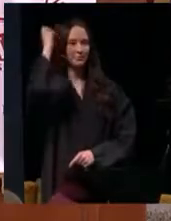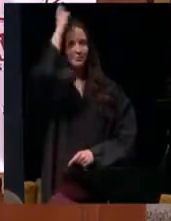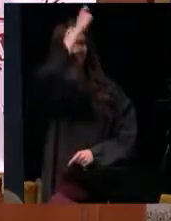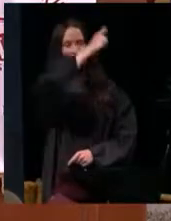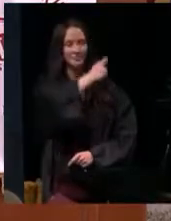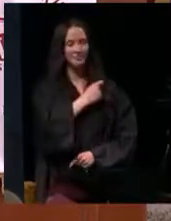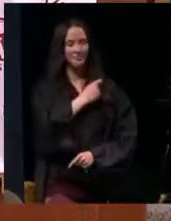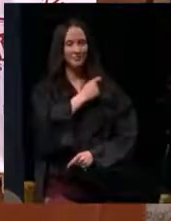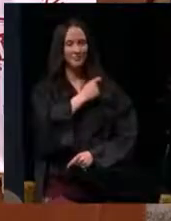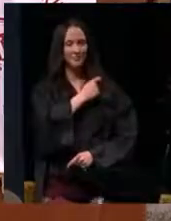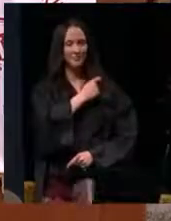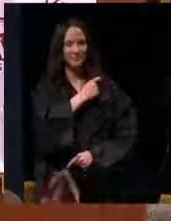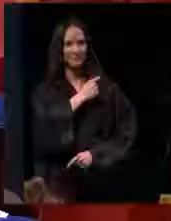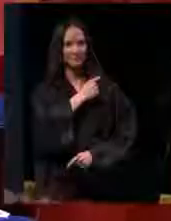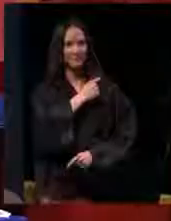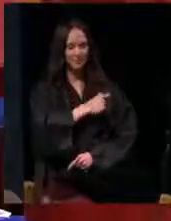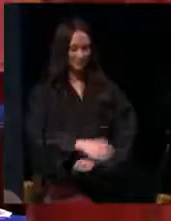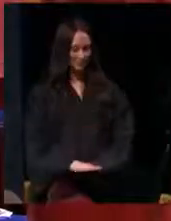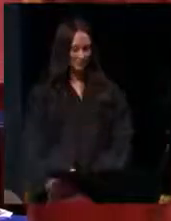tassels?